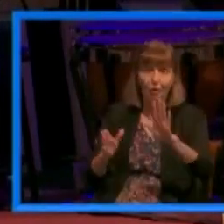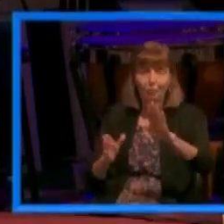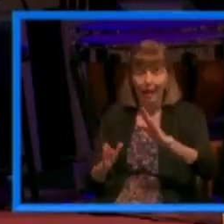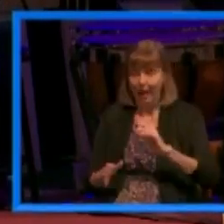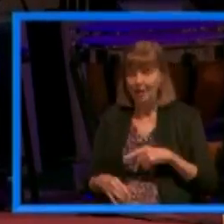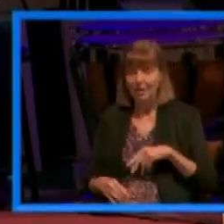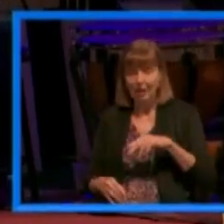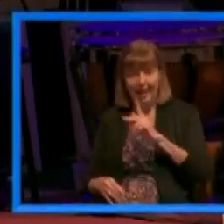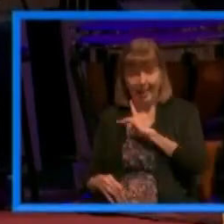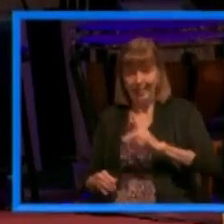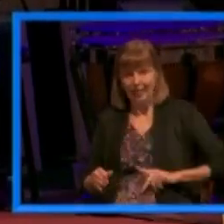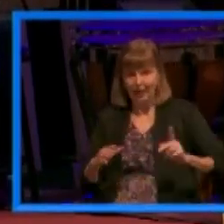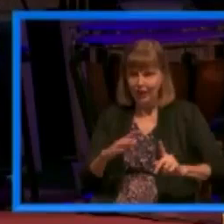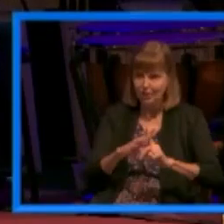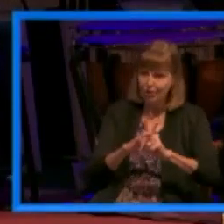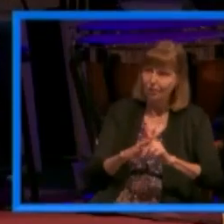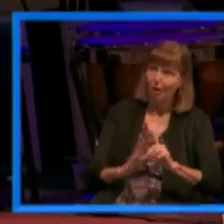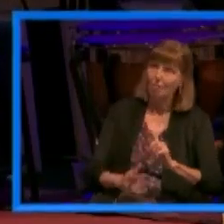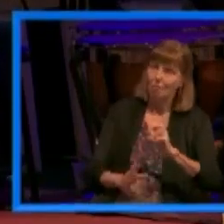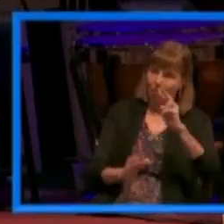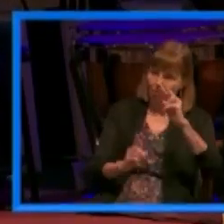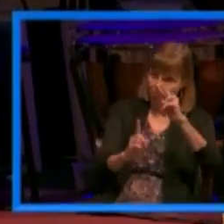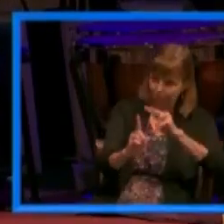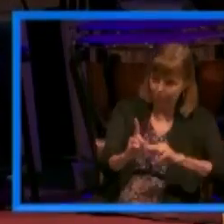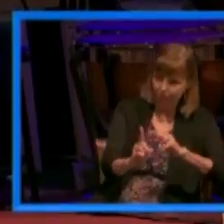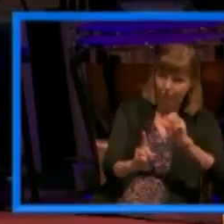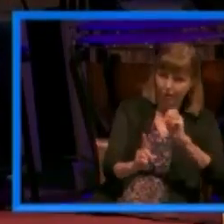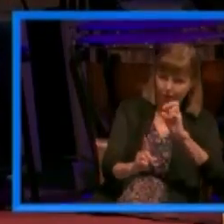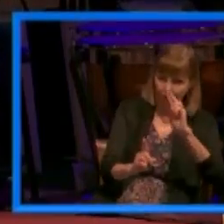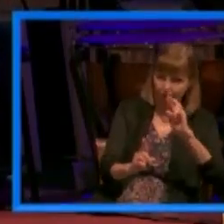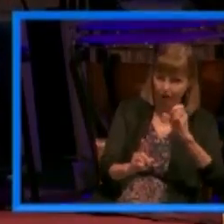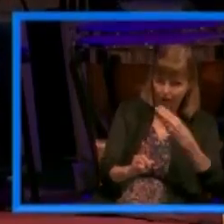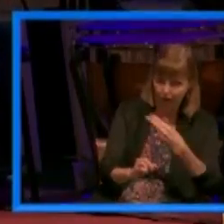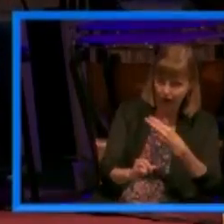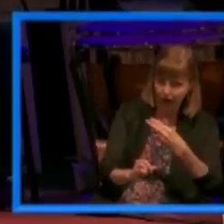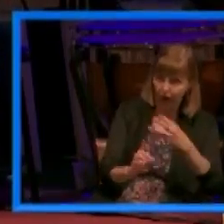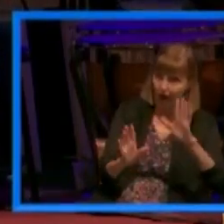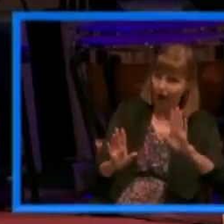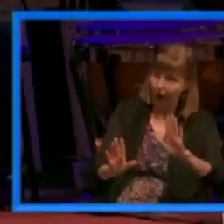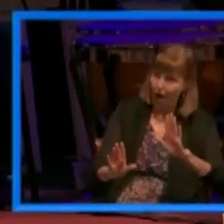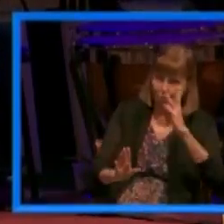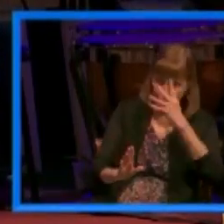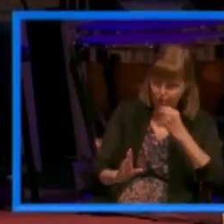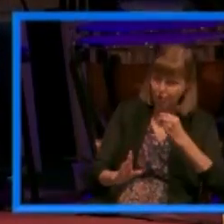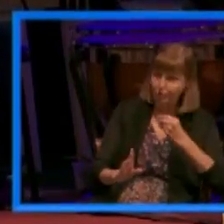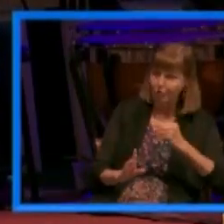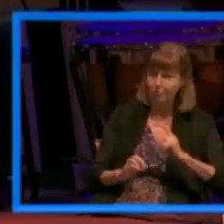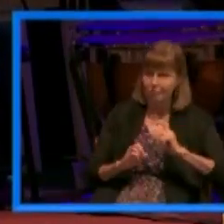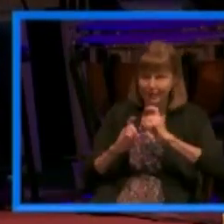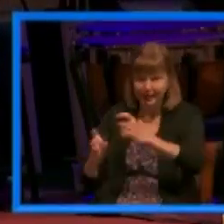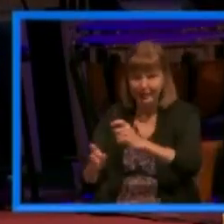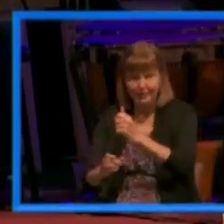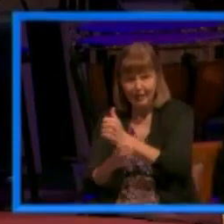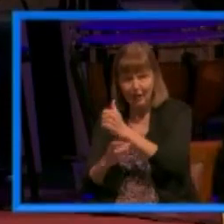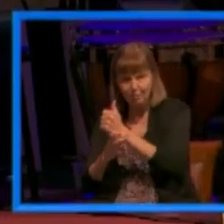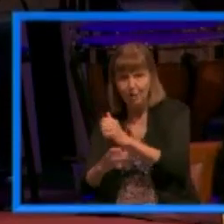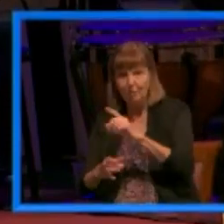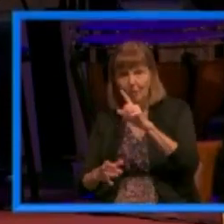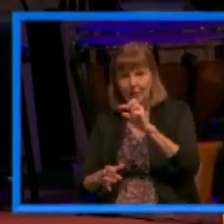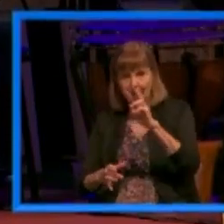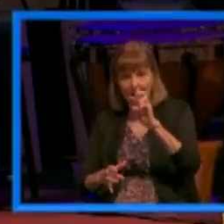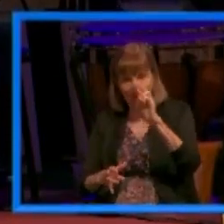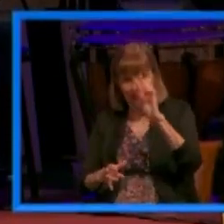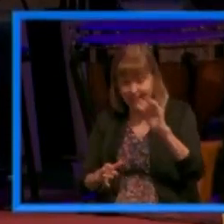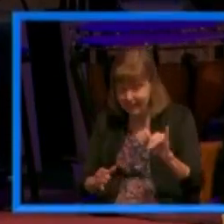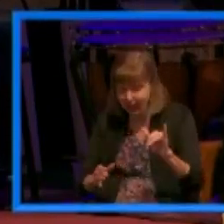and takes her as his wife. So now he's given away his wife because of his scheming, the cycle of sin. Now